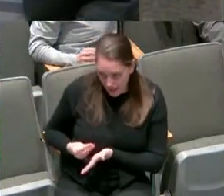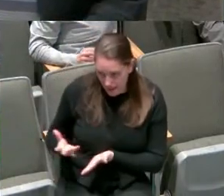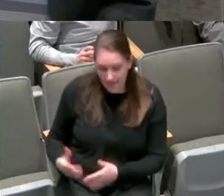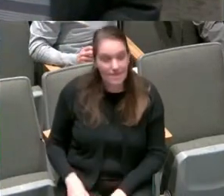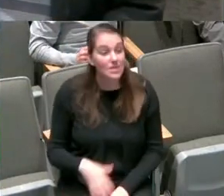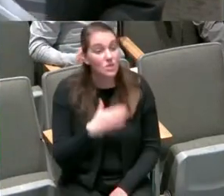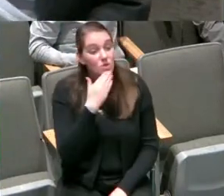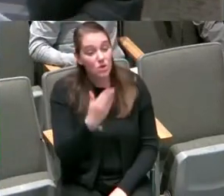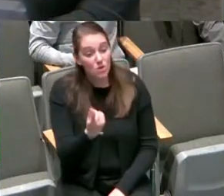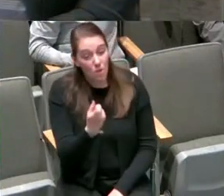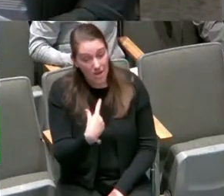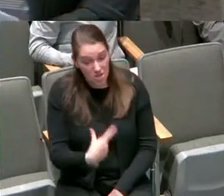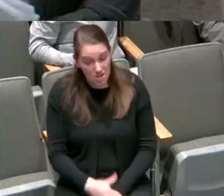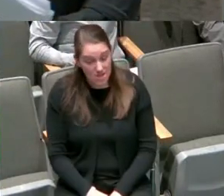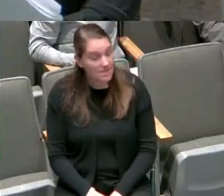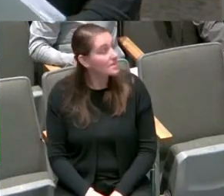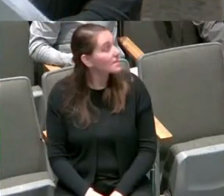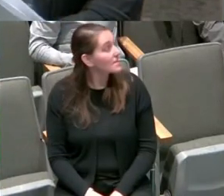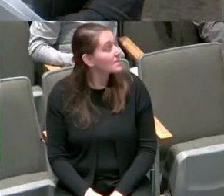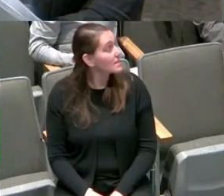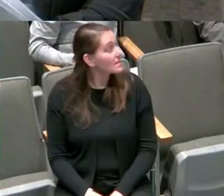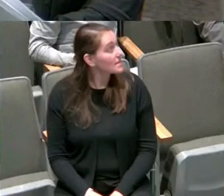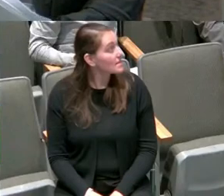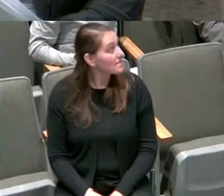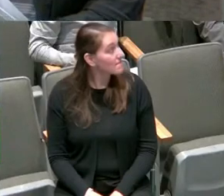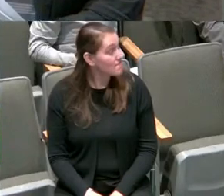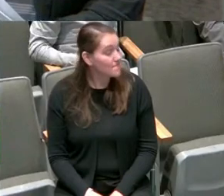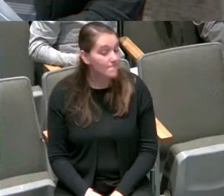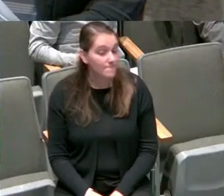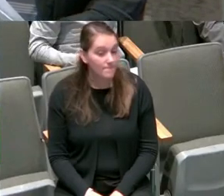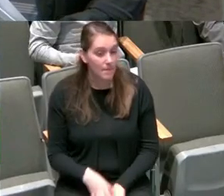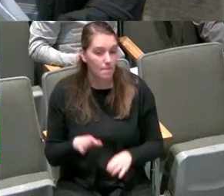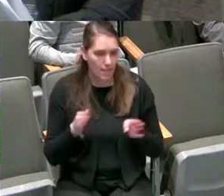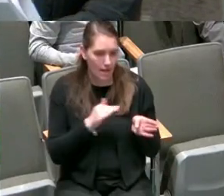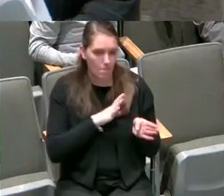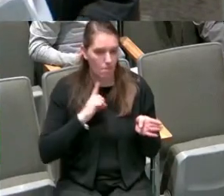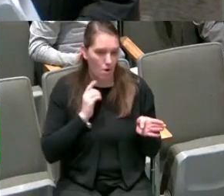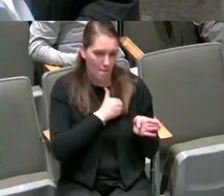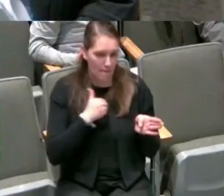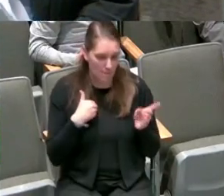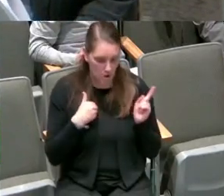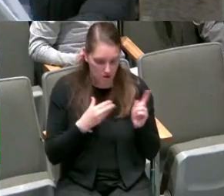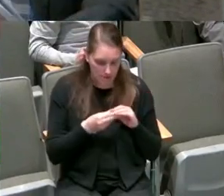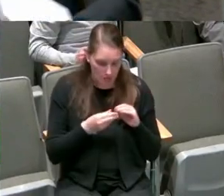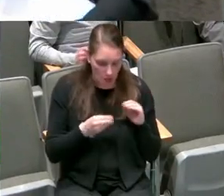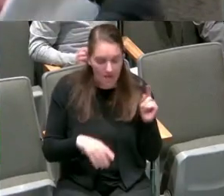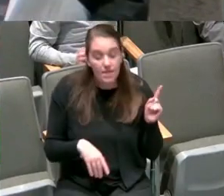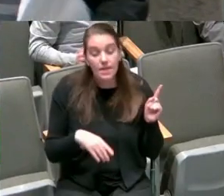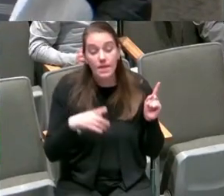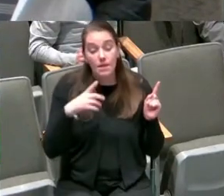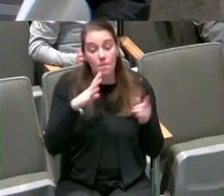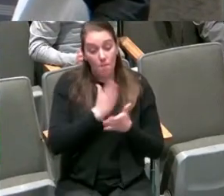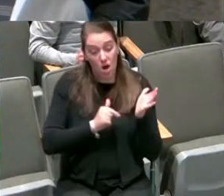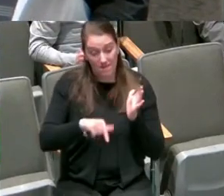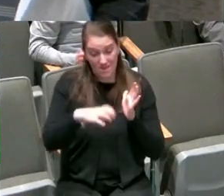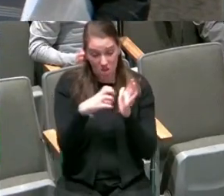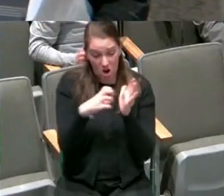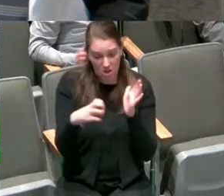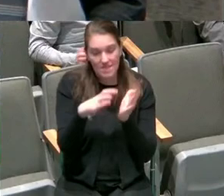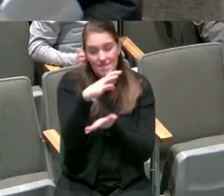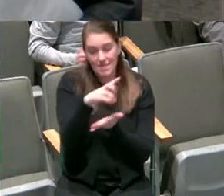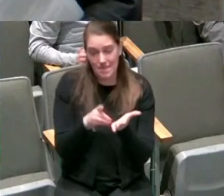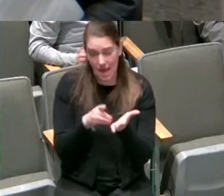so it's a great question and um again as part of this uh as part of this article is is the design